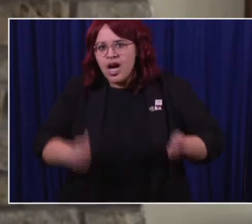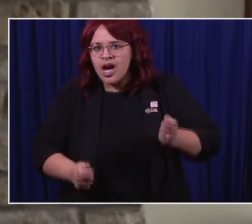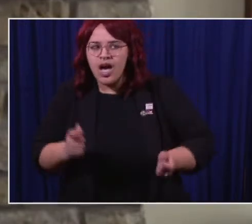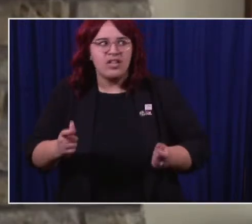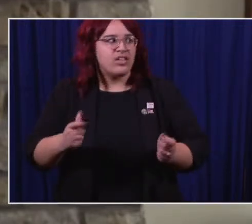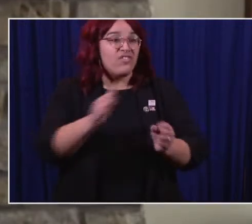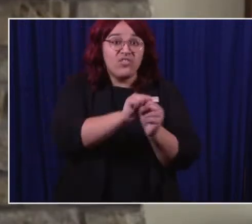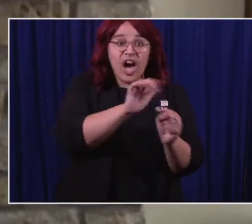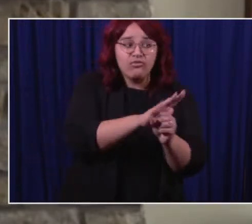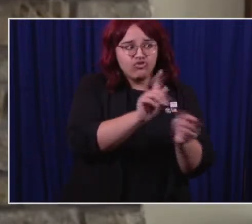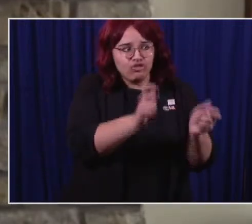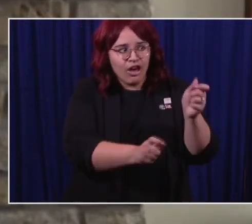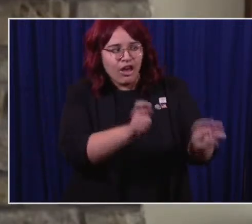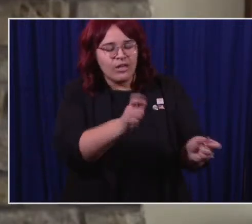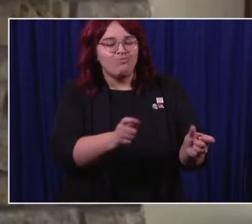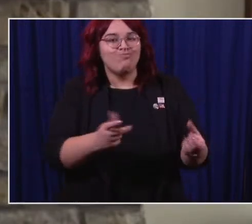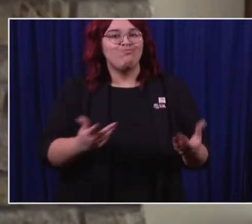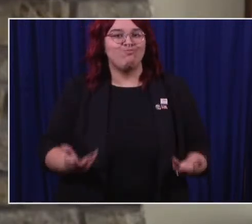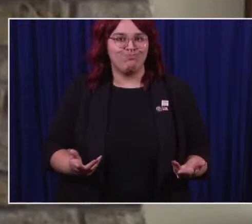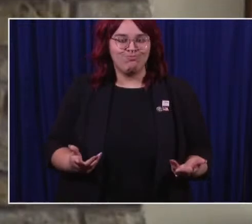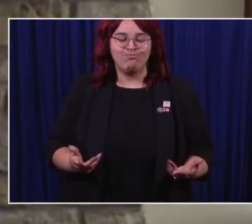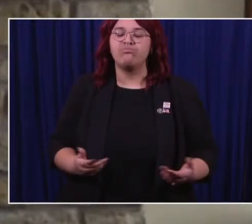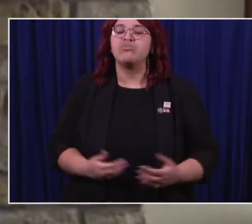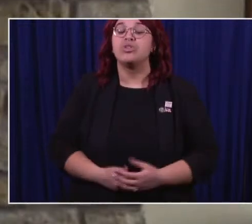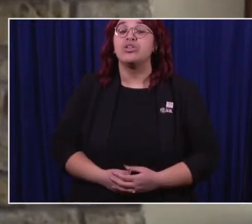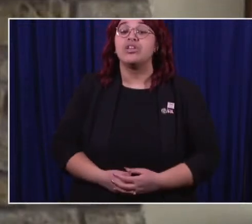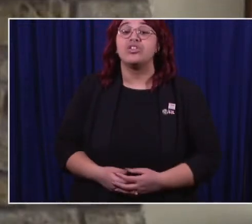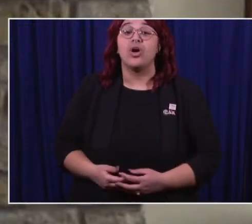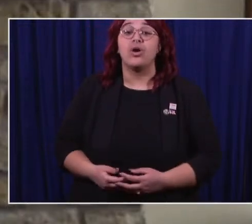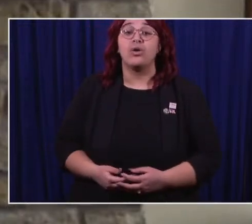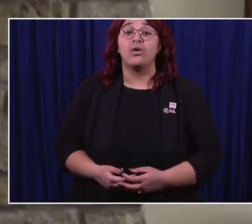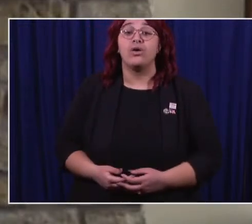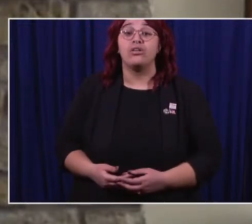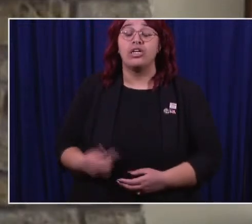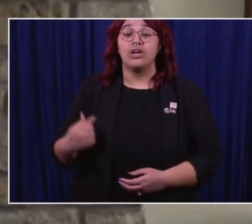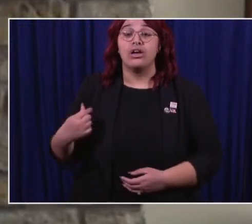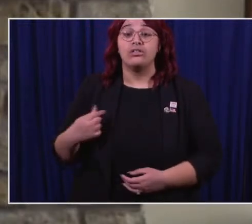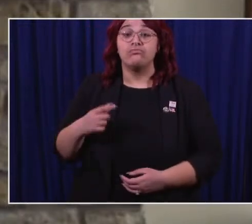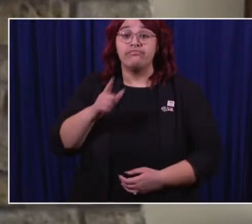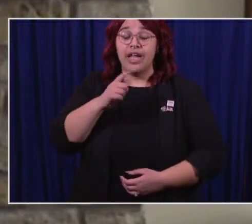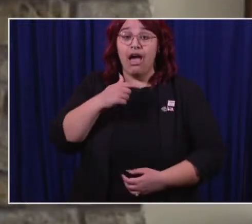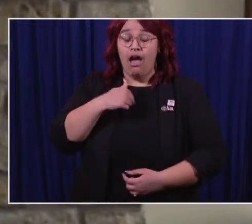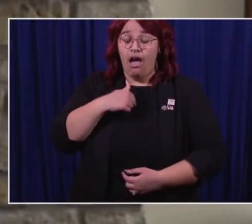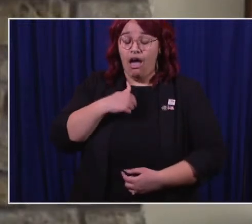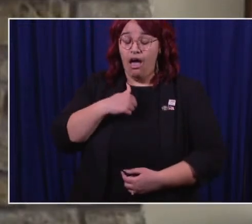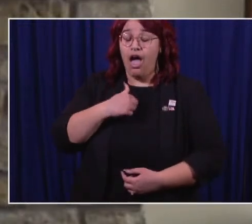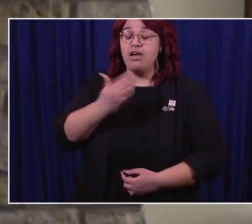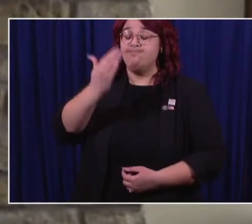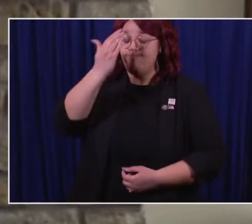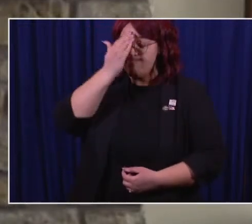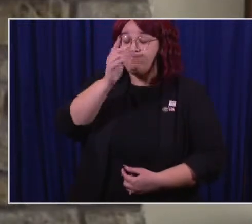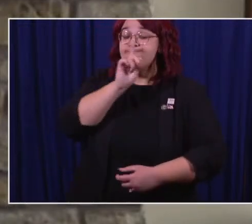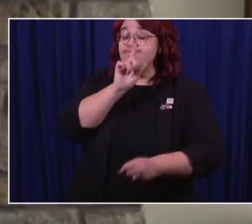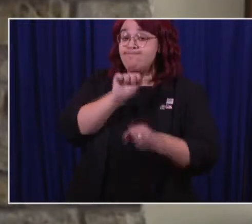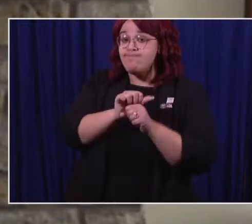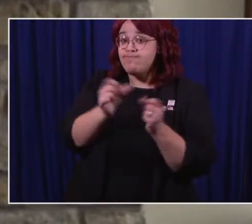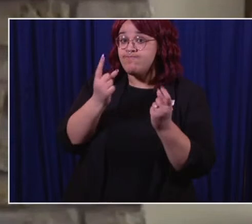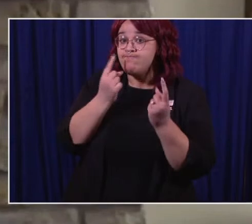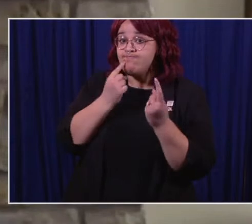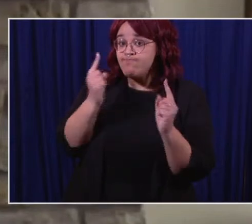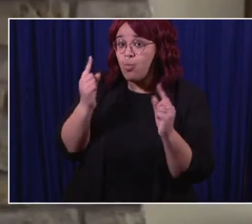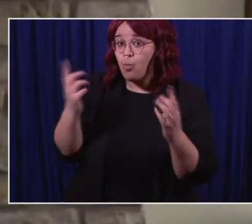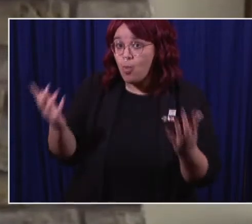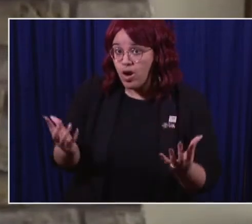there are some things we do know. And I know we're vaccinating people. And I know how many we're vaccinating every